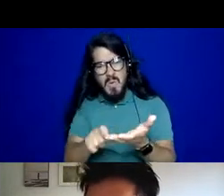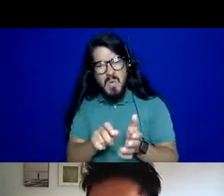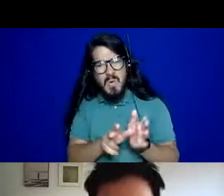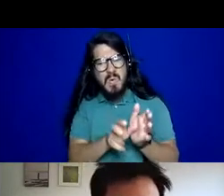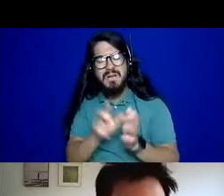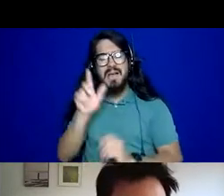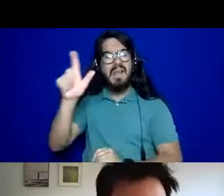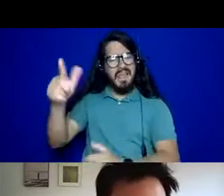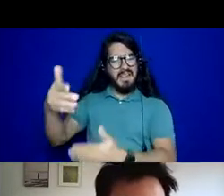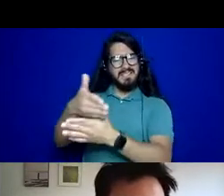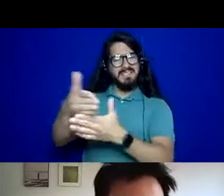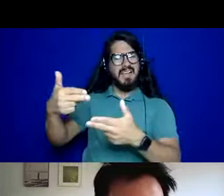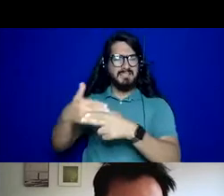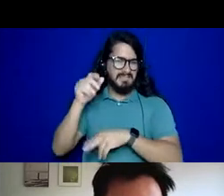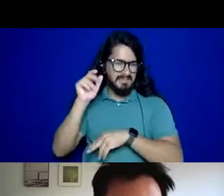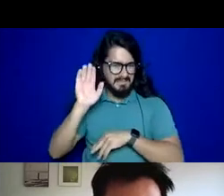we'll share these slides later so that